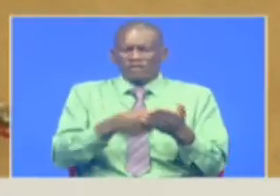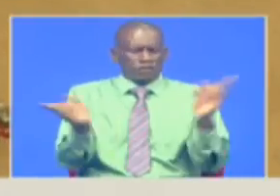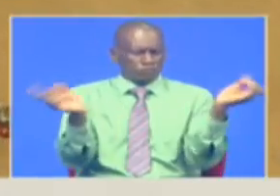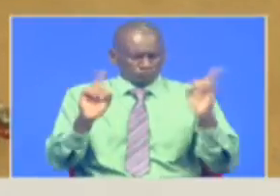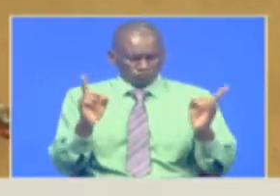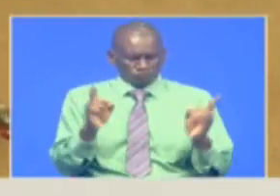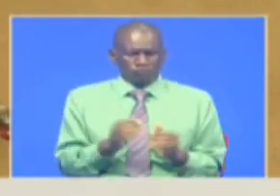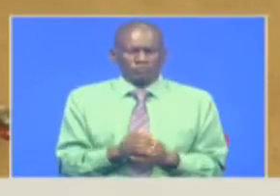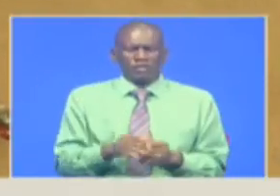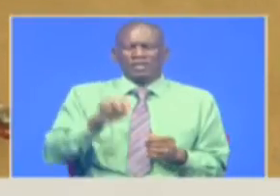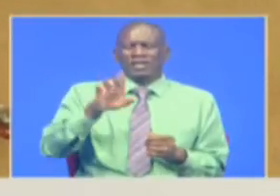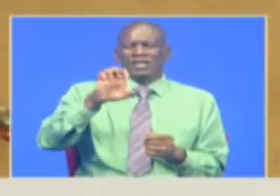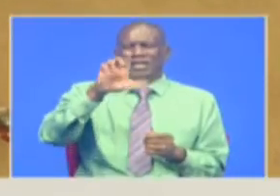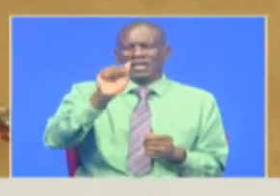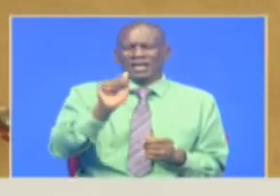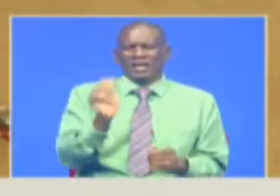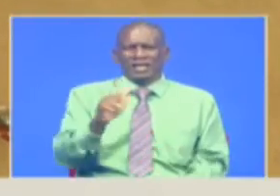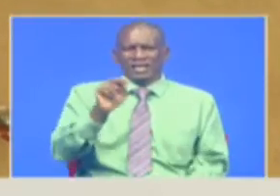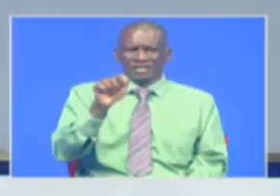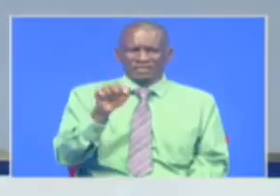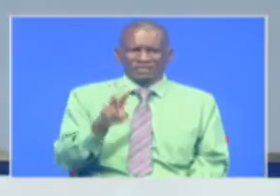Mohammed, NTV.